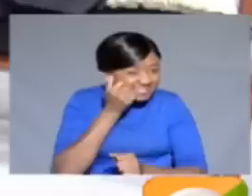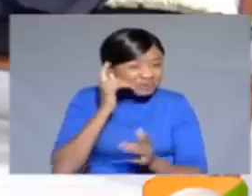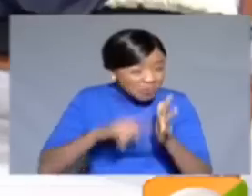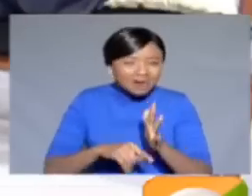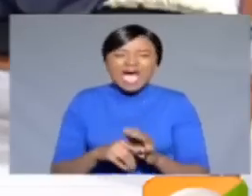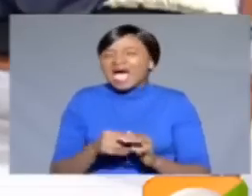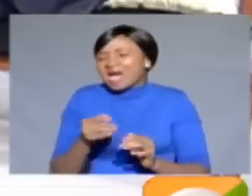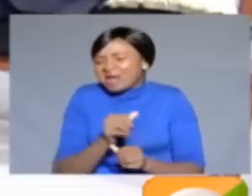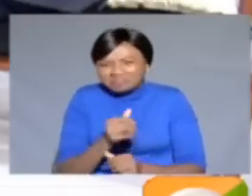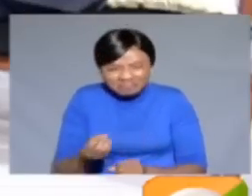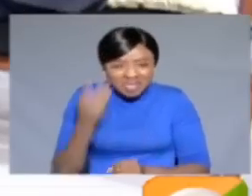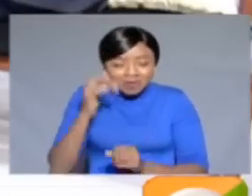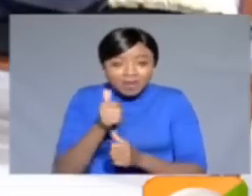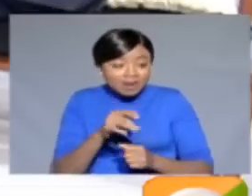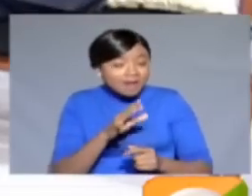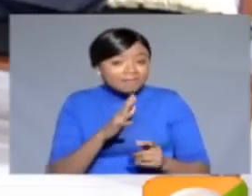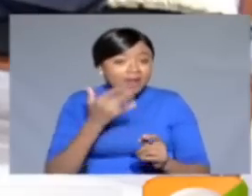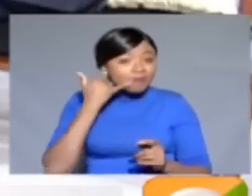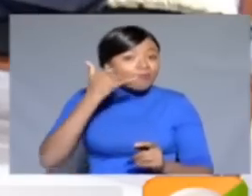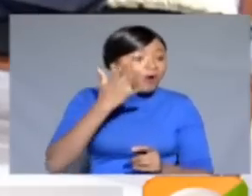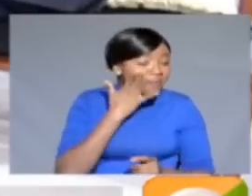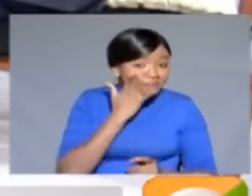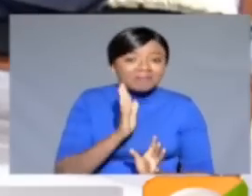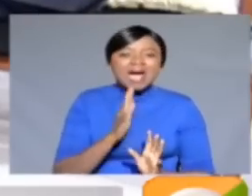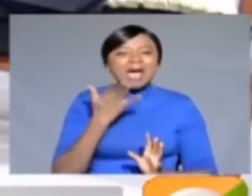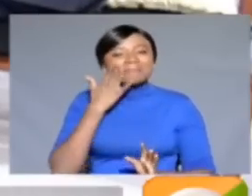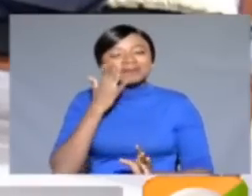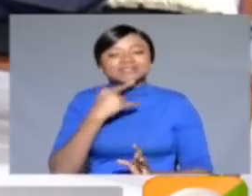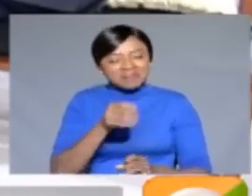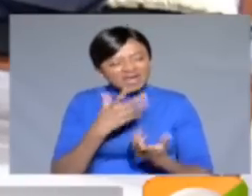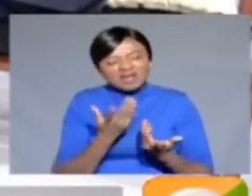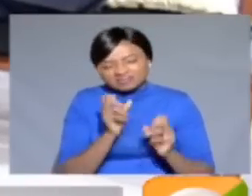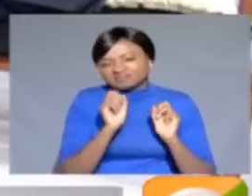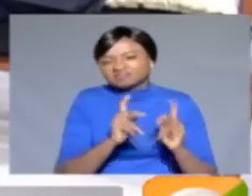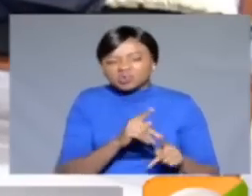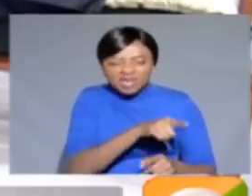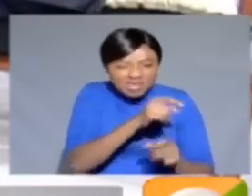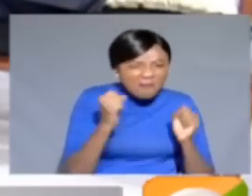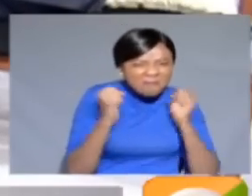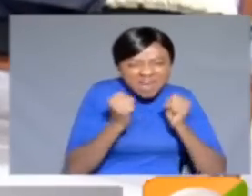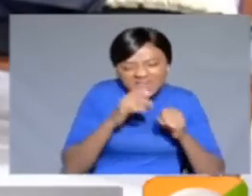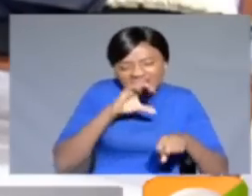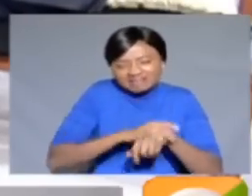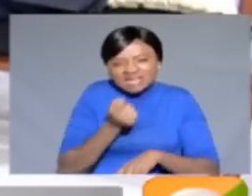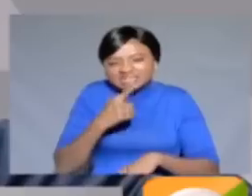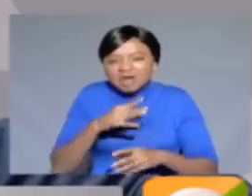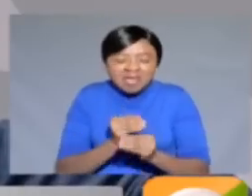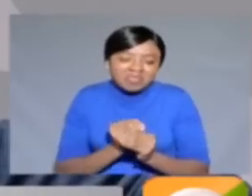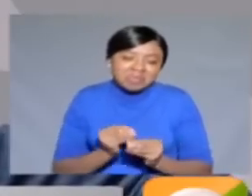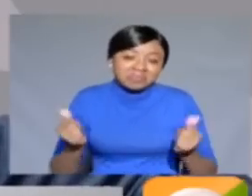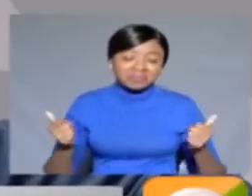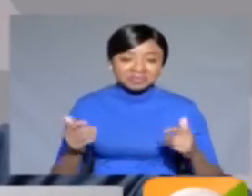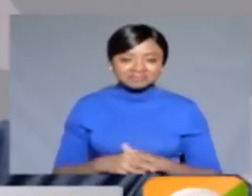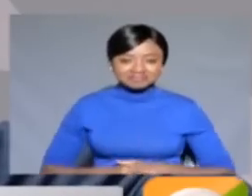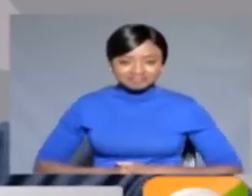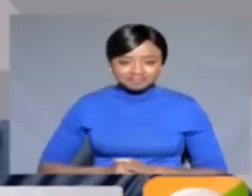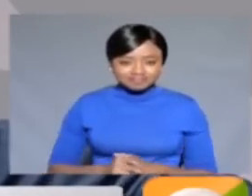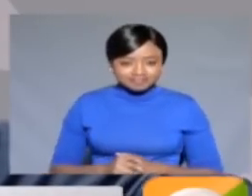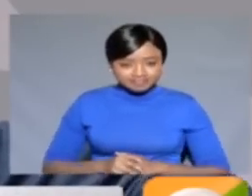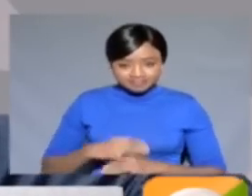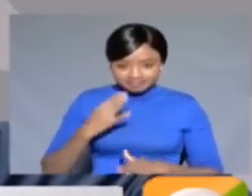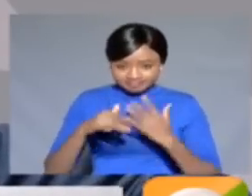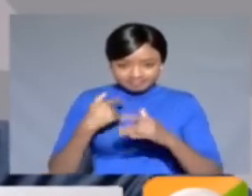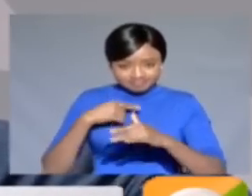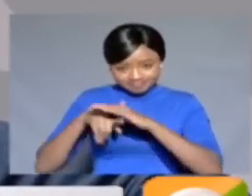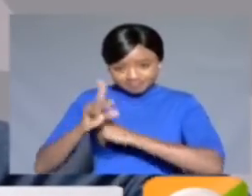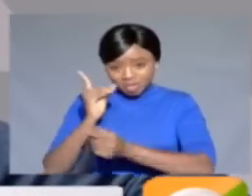I get home tonight. She called her mom, and her mom said, "Yeah, it's probably malaria. Go get some medication." But anyway, and you know, I finally went to